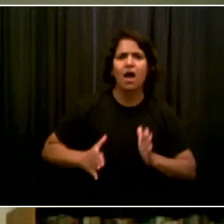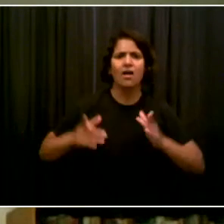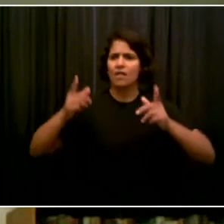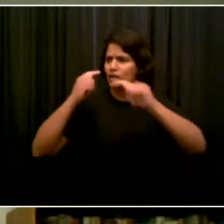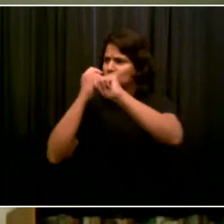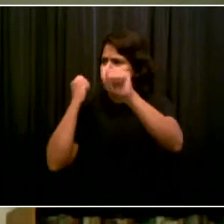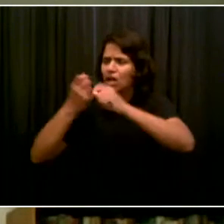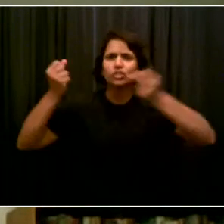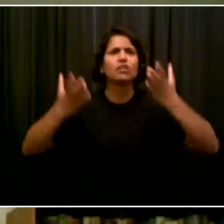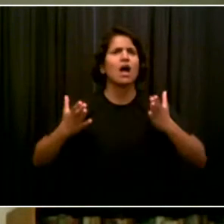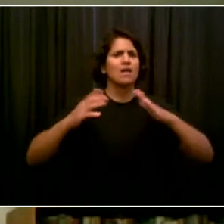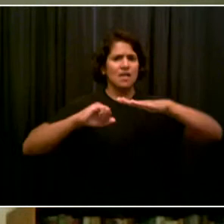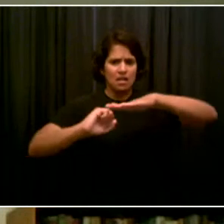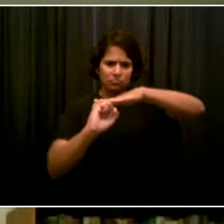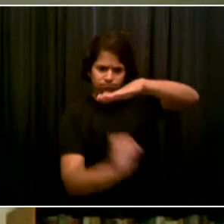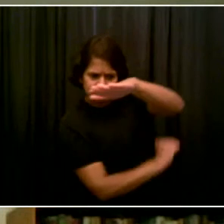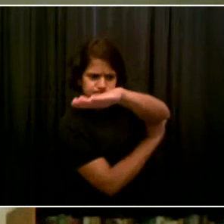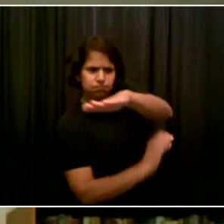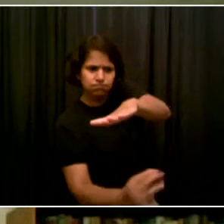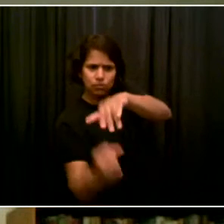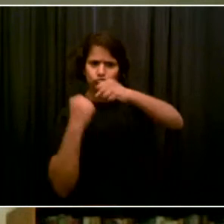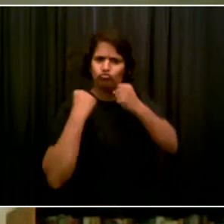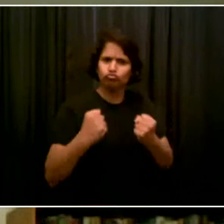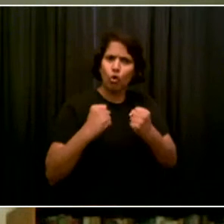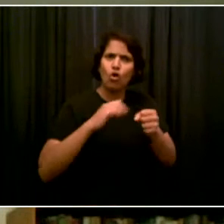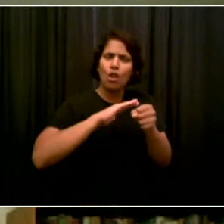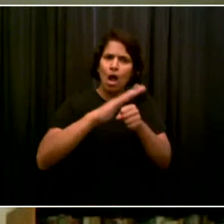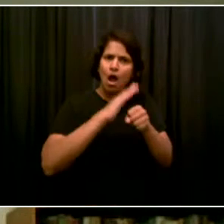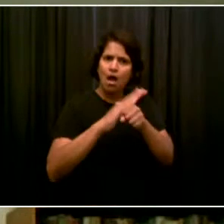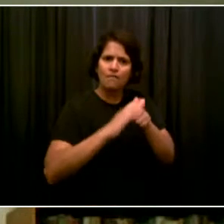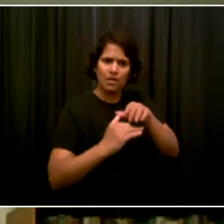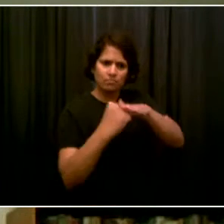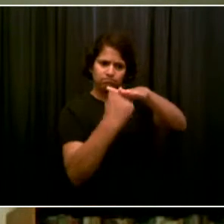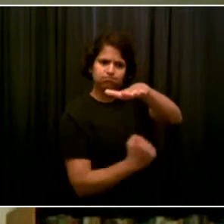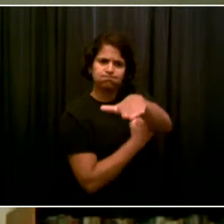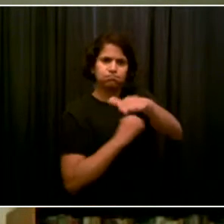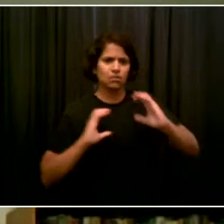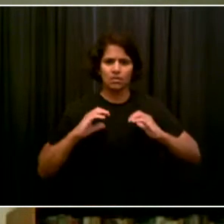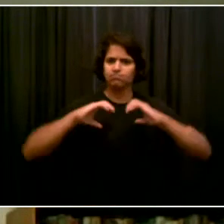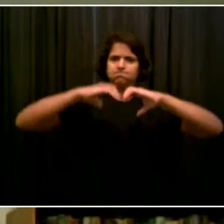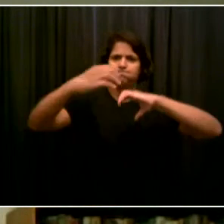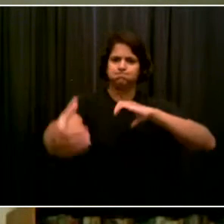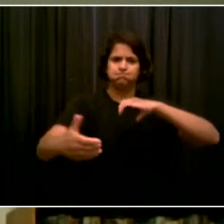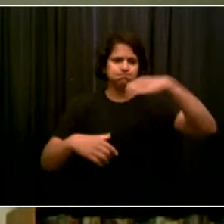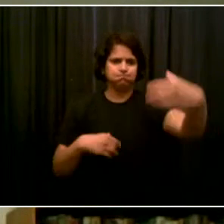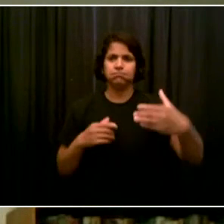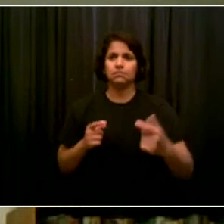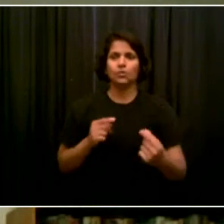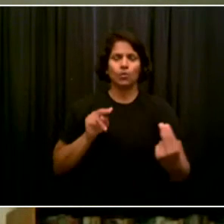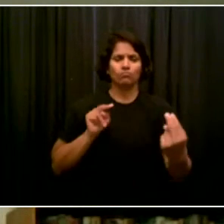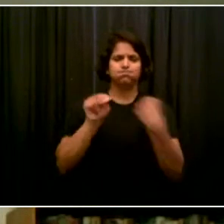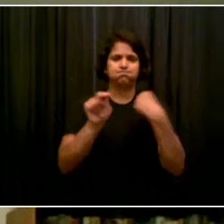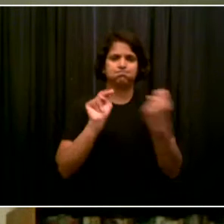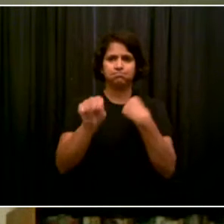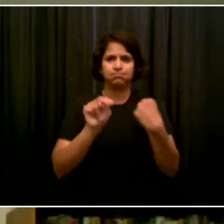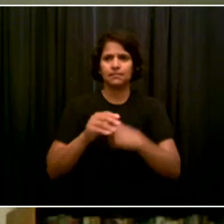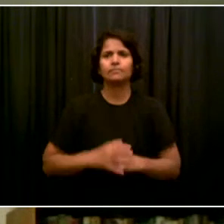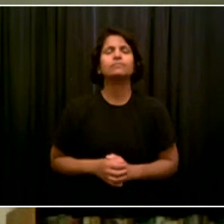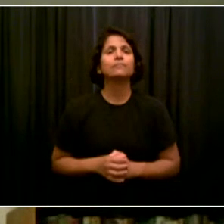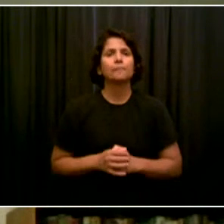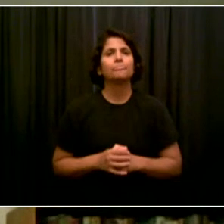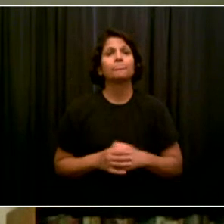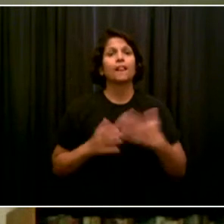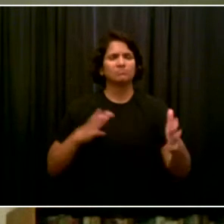And I thank the mayor and Carlo and the commissioner and my colleague Joanne Simon and the